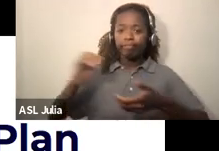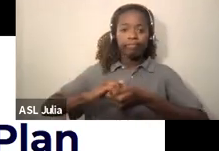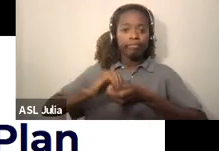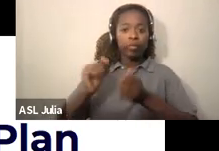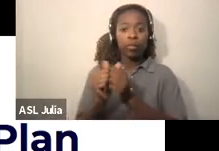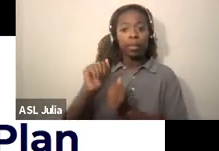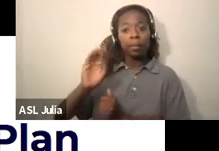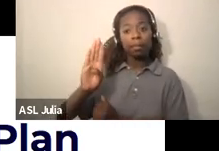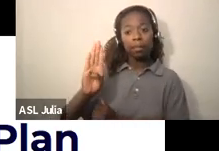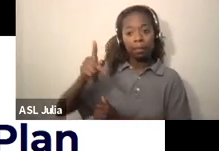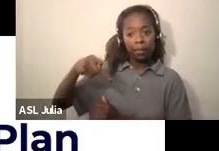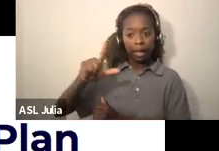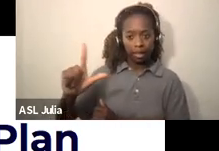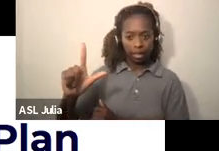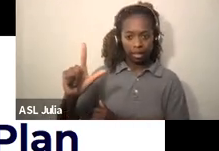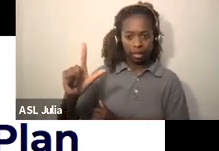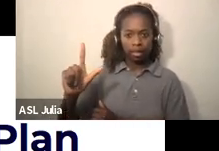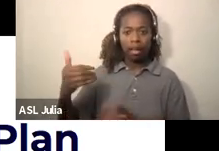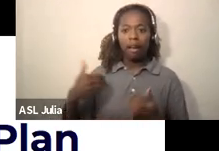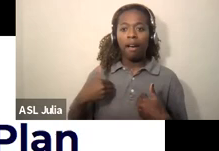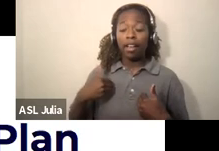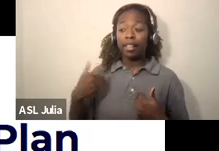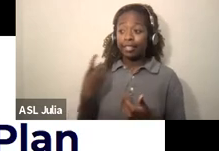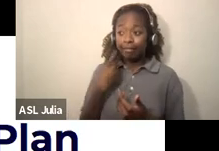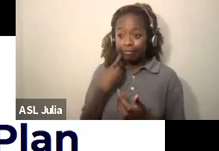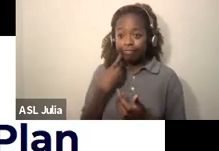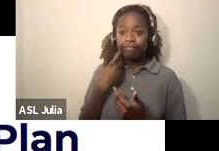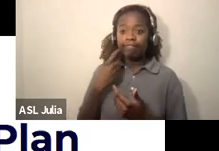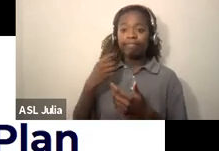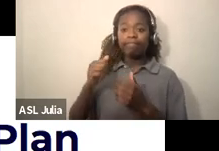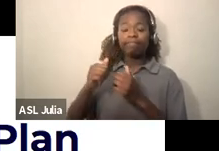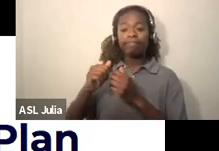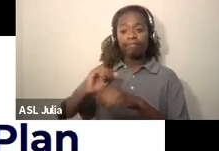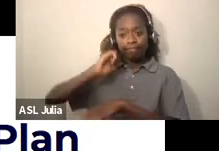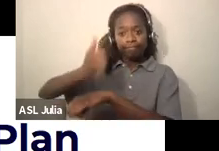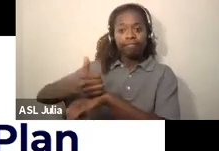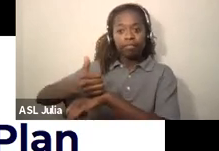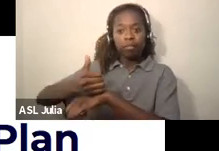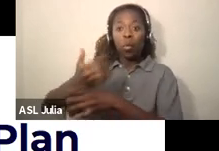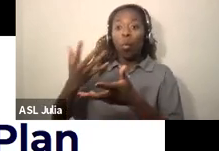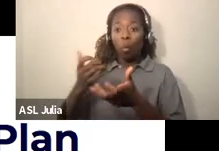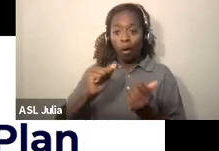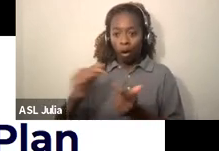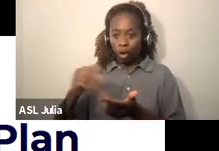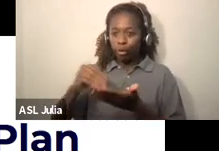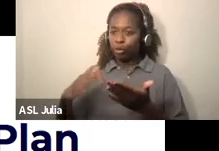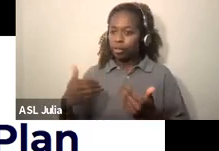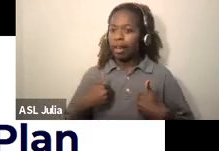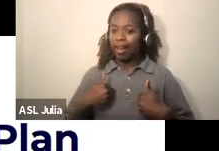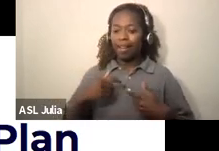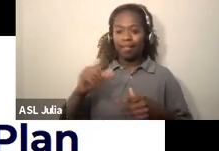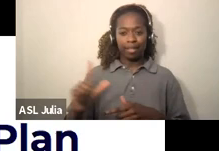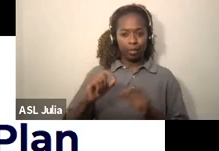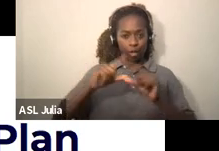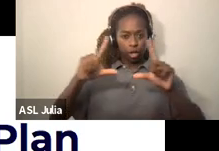includes the most recent initiative where all students begin school with a boston public library card we hosted two literacy